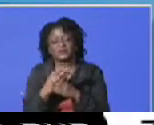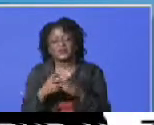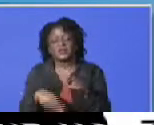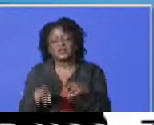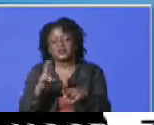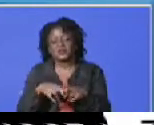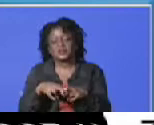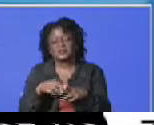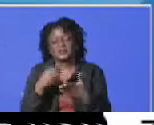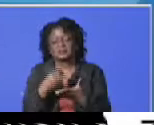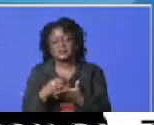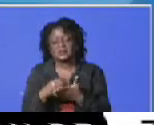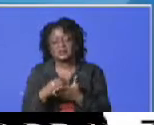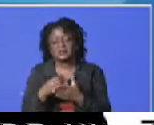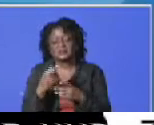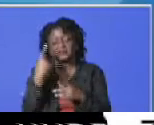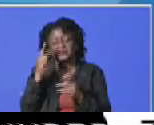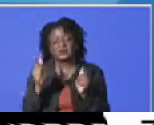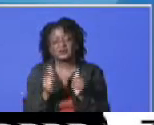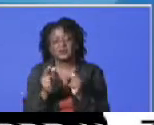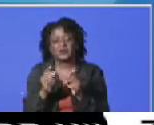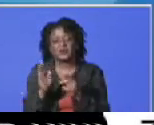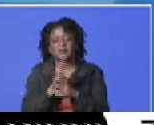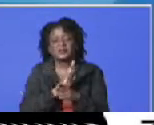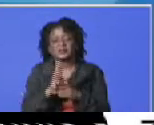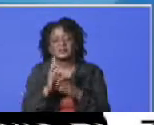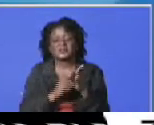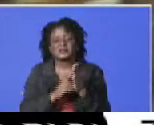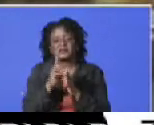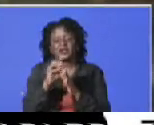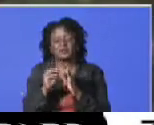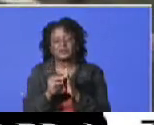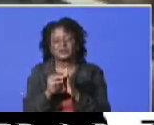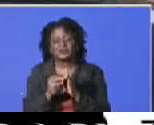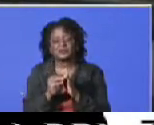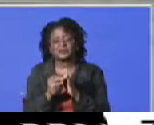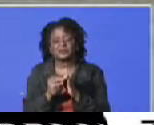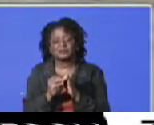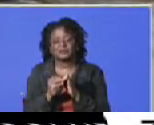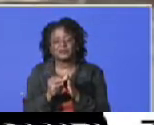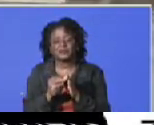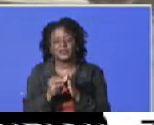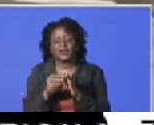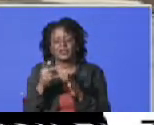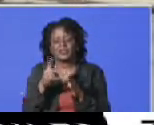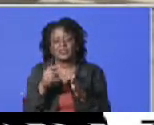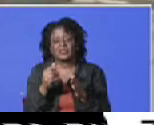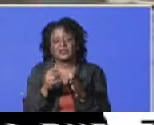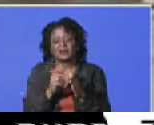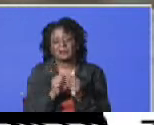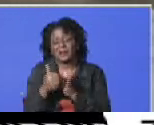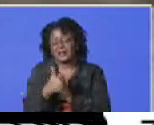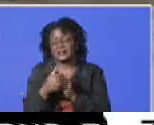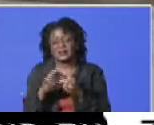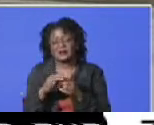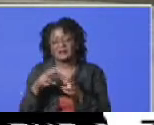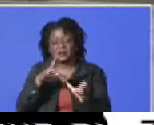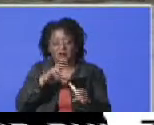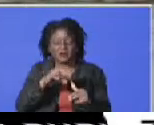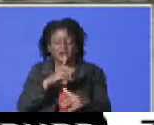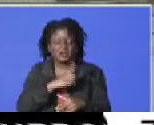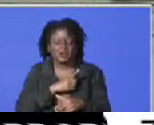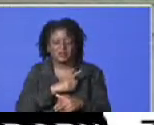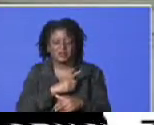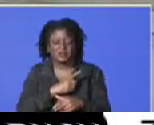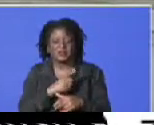and development from $5 million to $55 million in the current budget. He says the passage of Hurricane Dorian has also reinforced the need